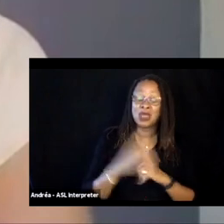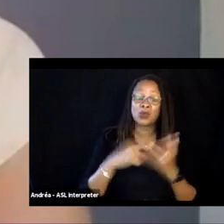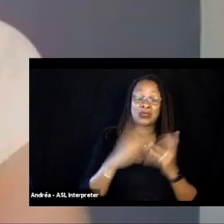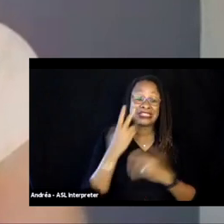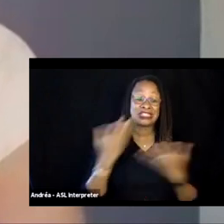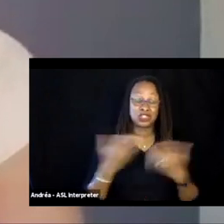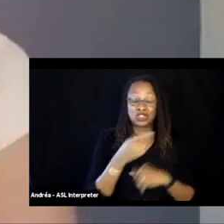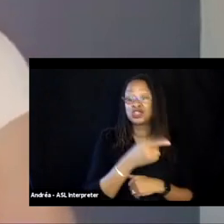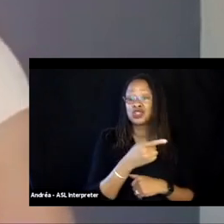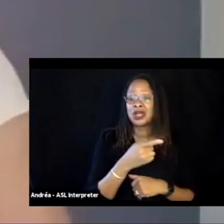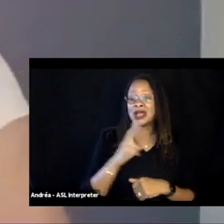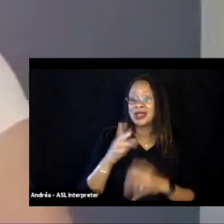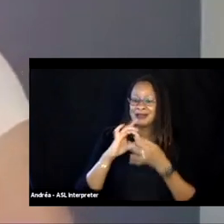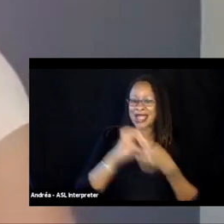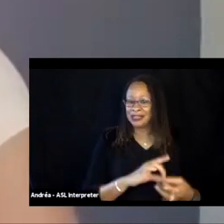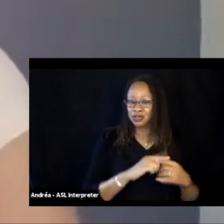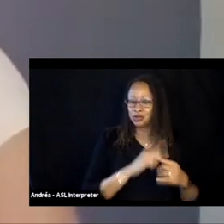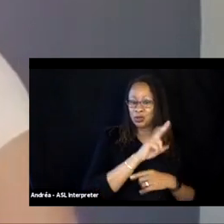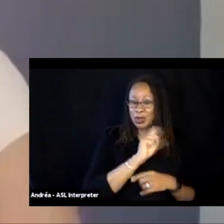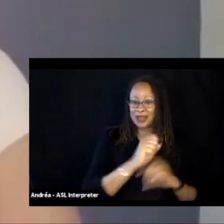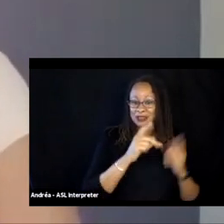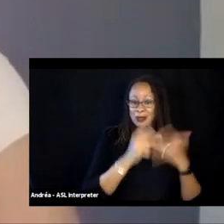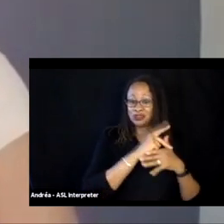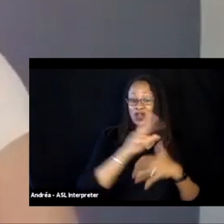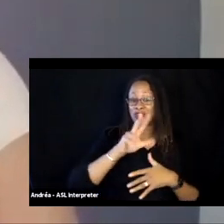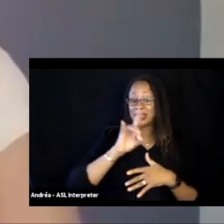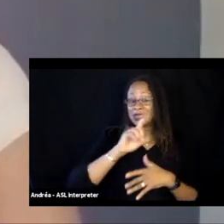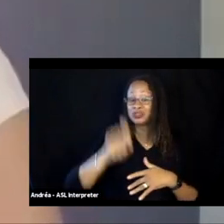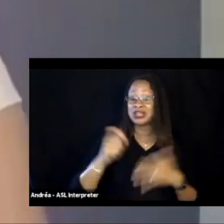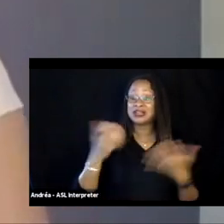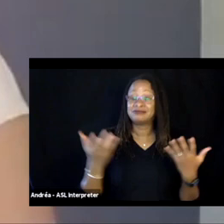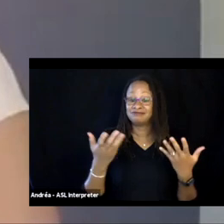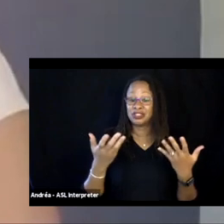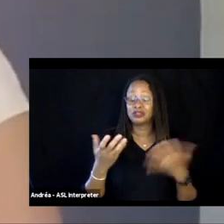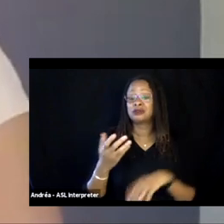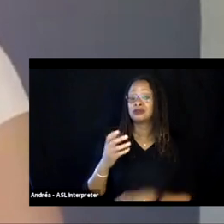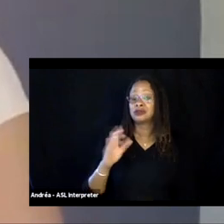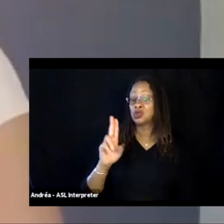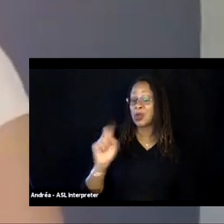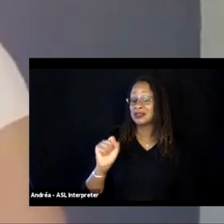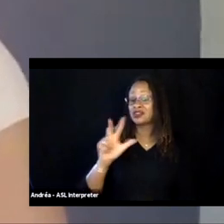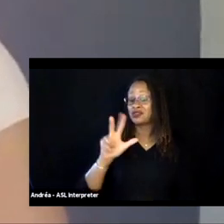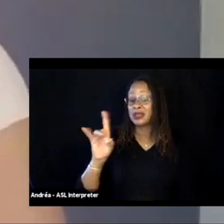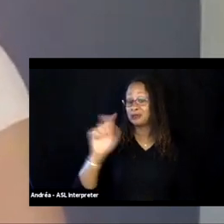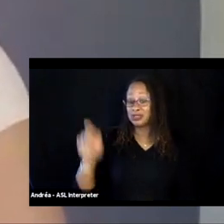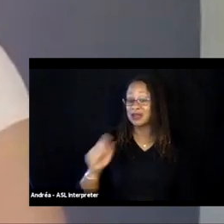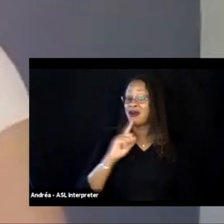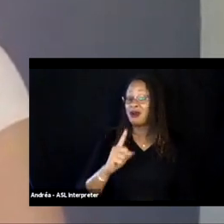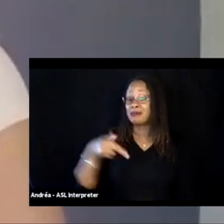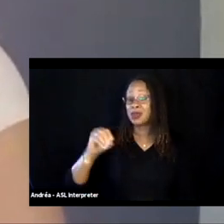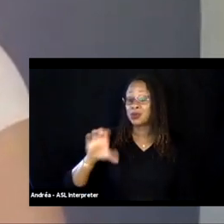anchoring it to the US population, 38% of people are people of color. The percentage of people of color over time